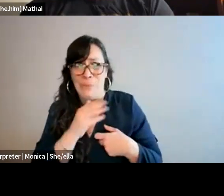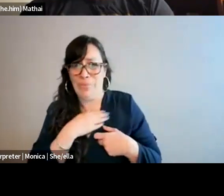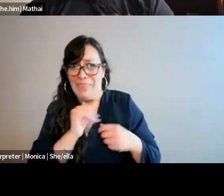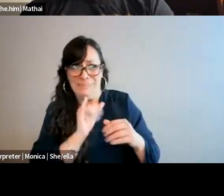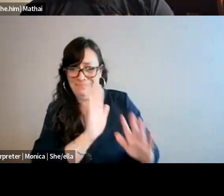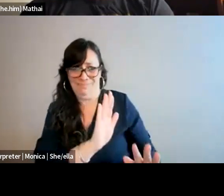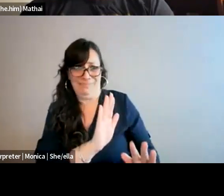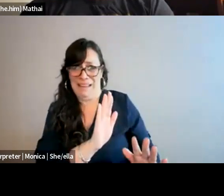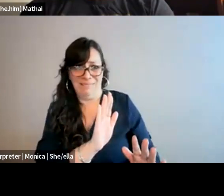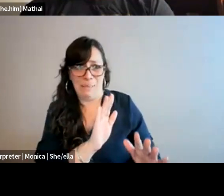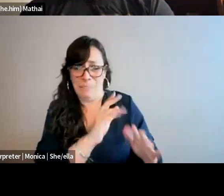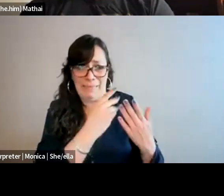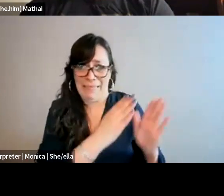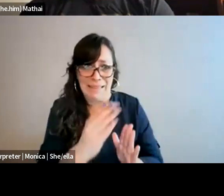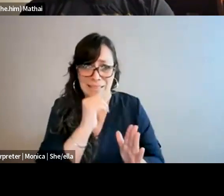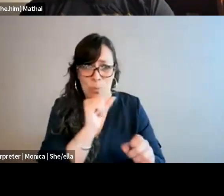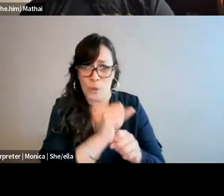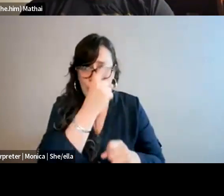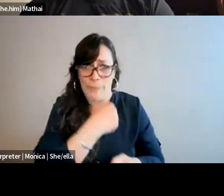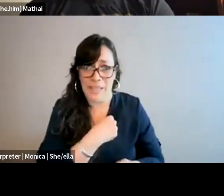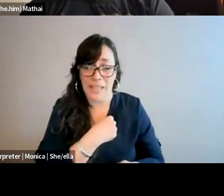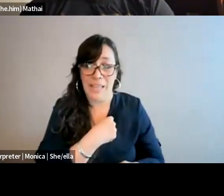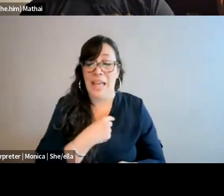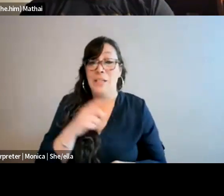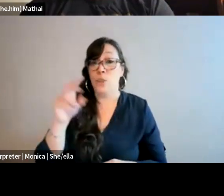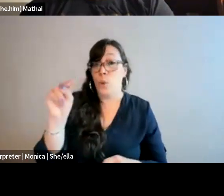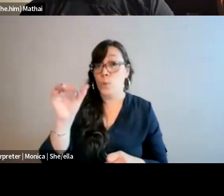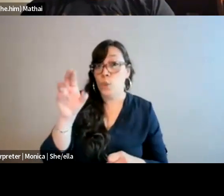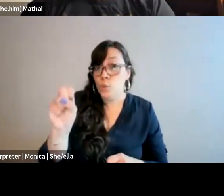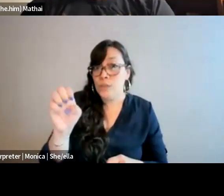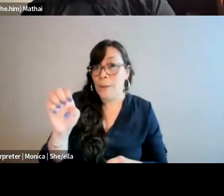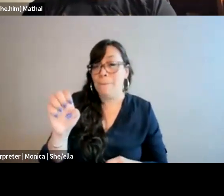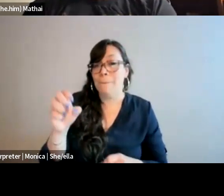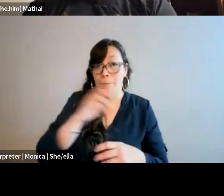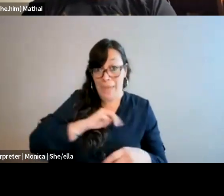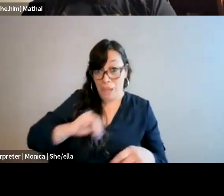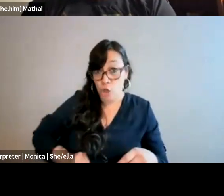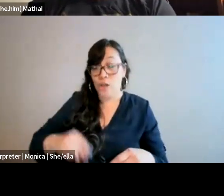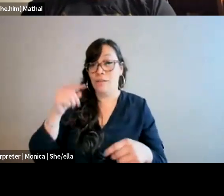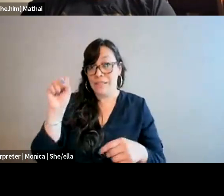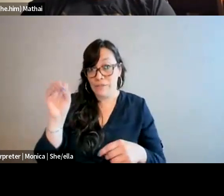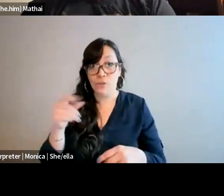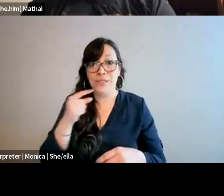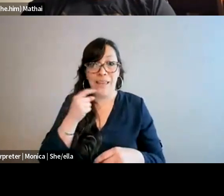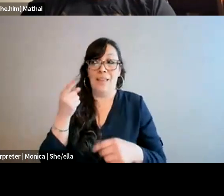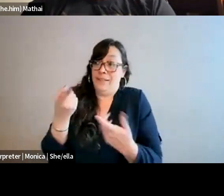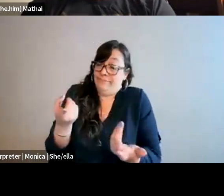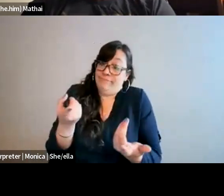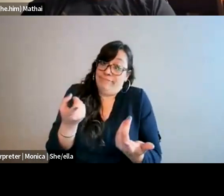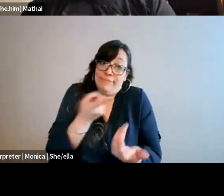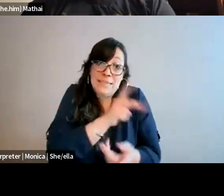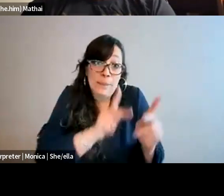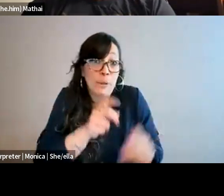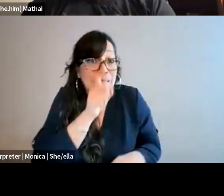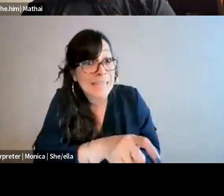not doing it. Right. And these are the people Newsom is saying need to be forced into involuntary treatment, need this care, right? Are